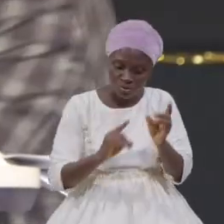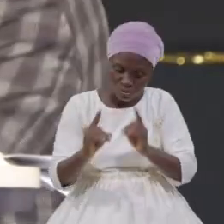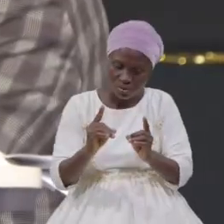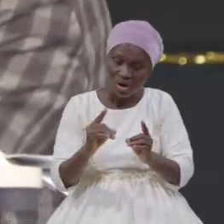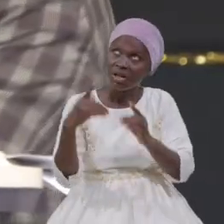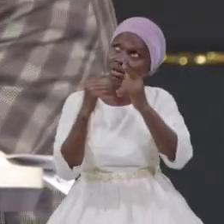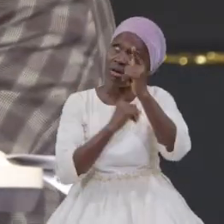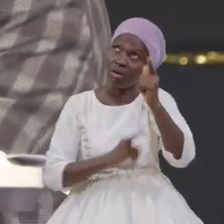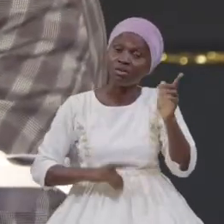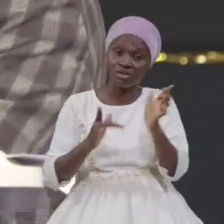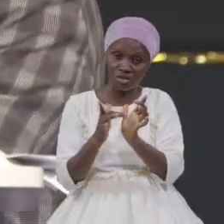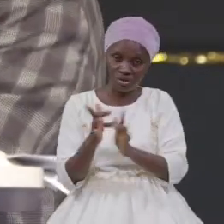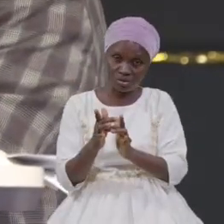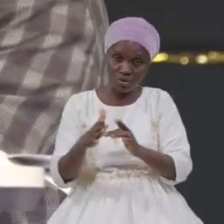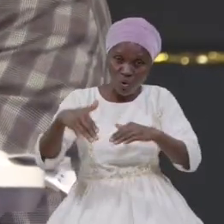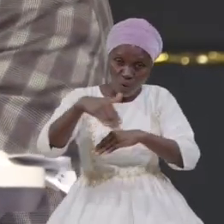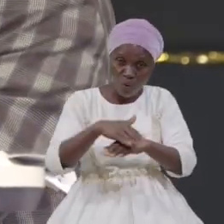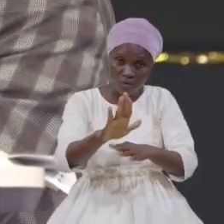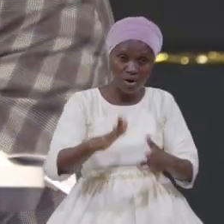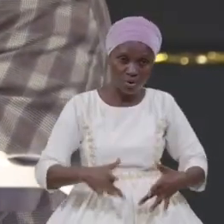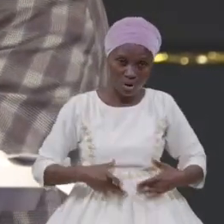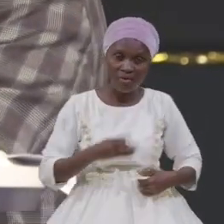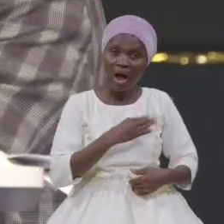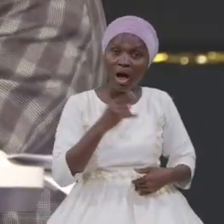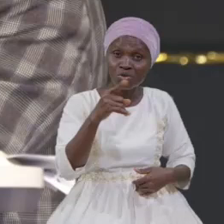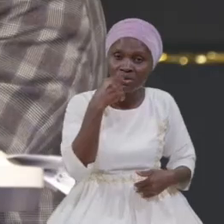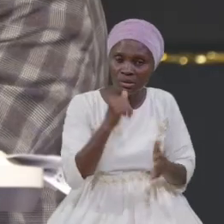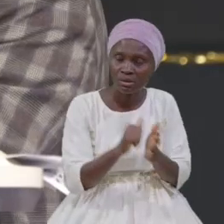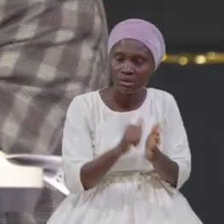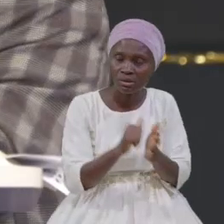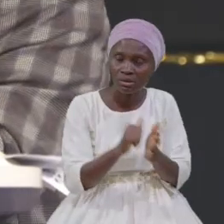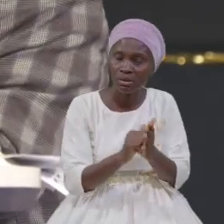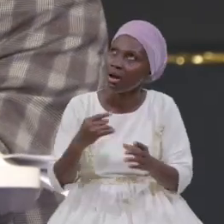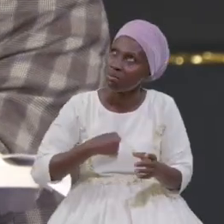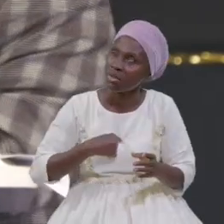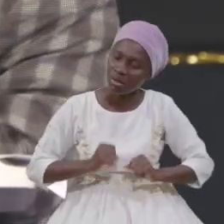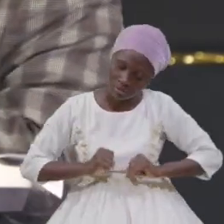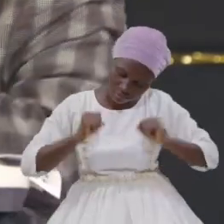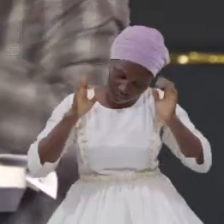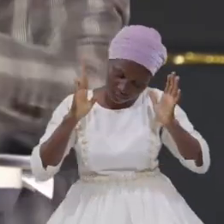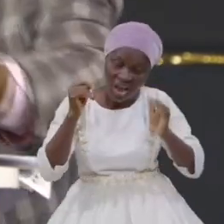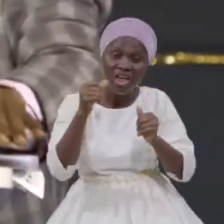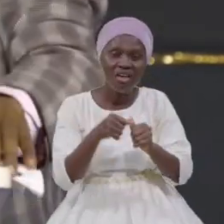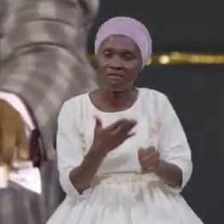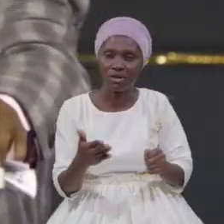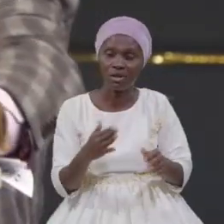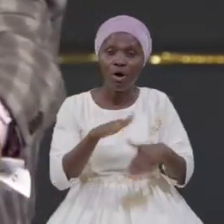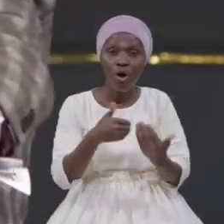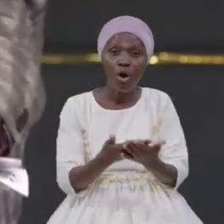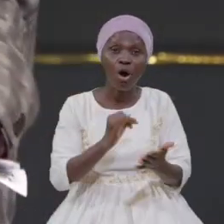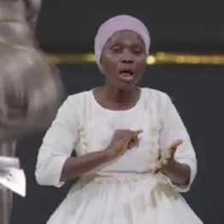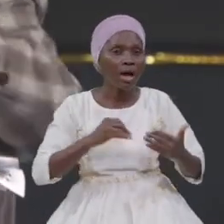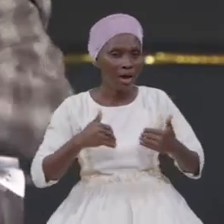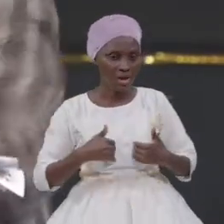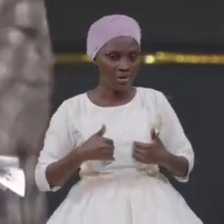you say, hey, I surrender everything, all I am, all I